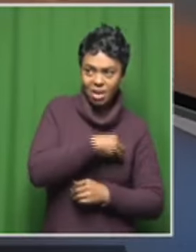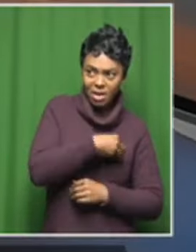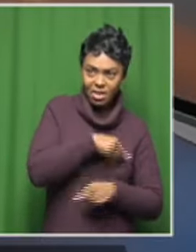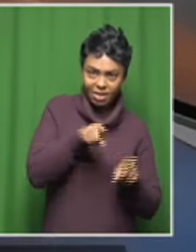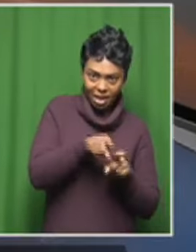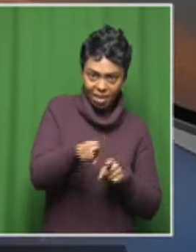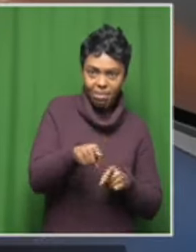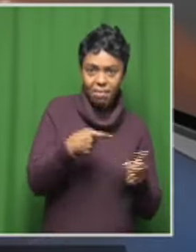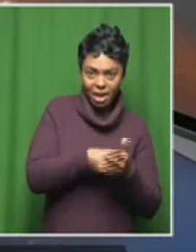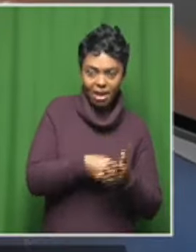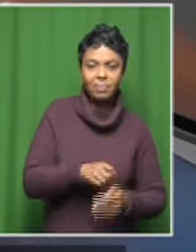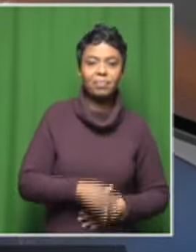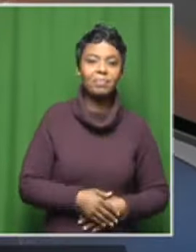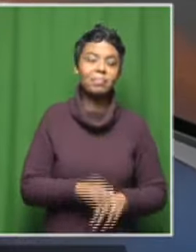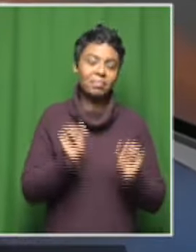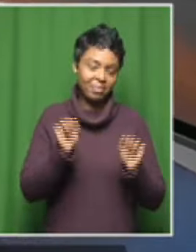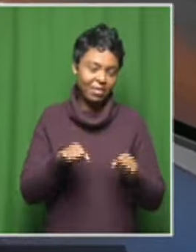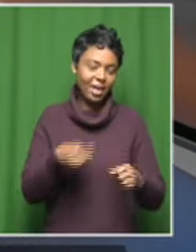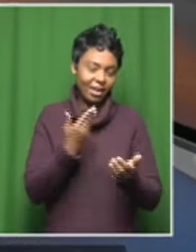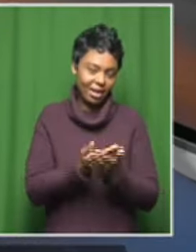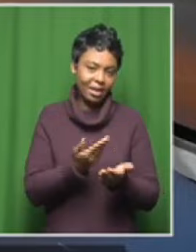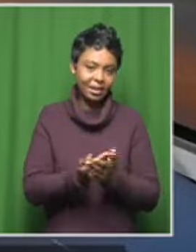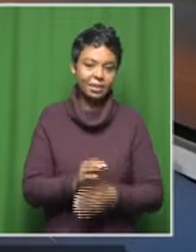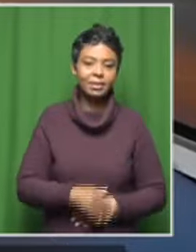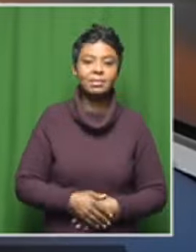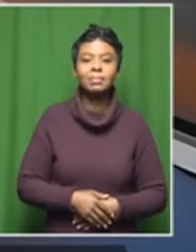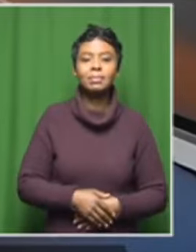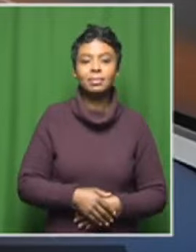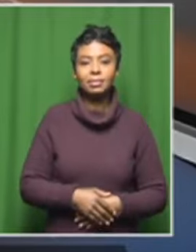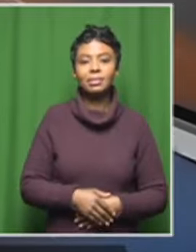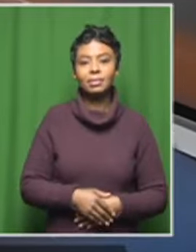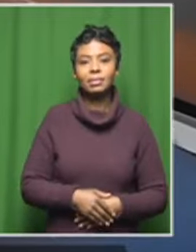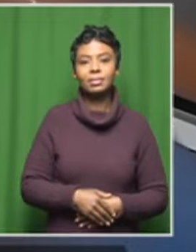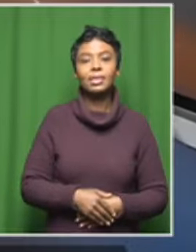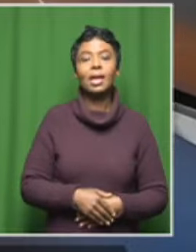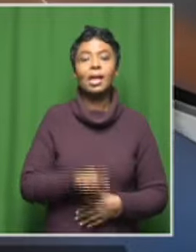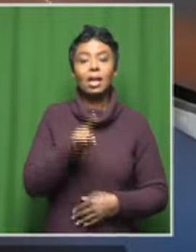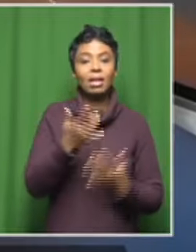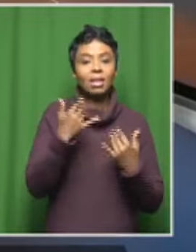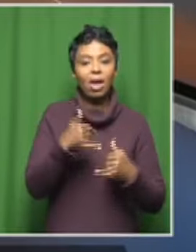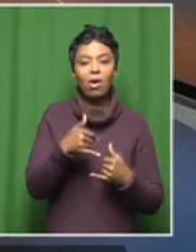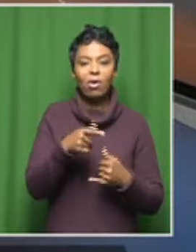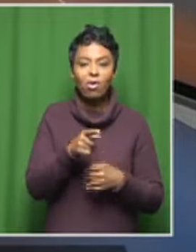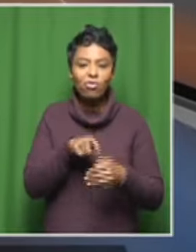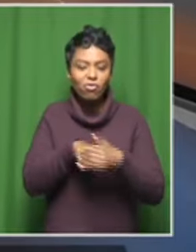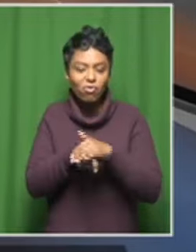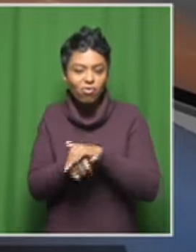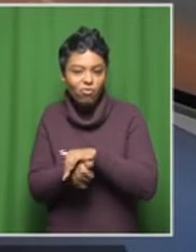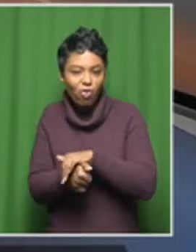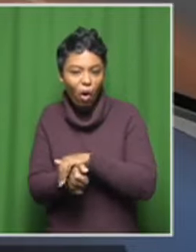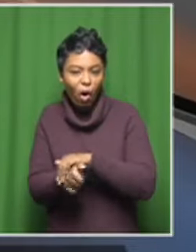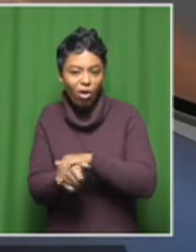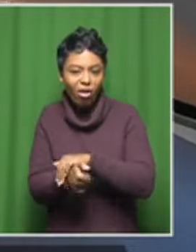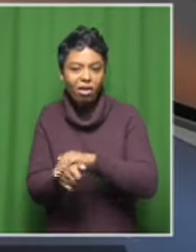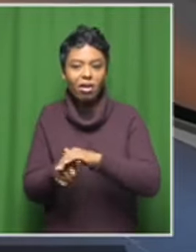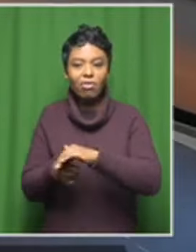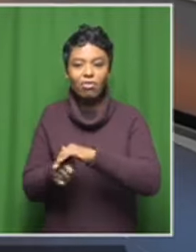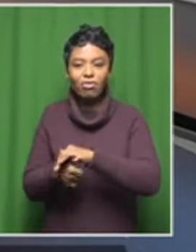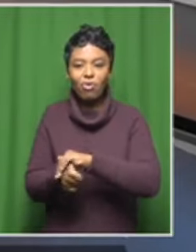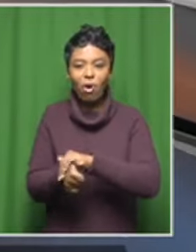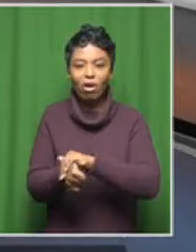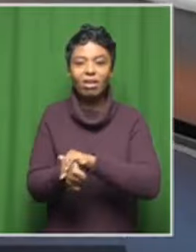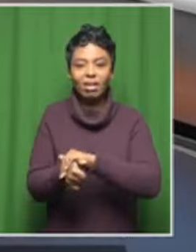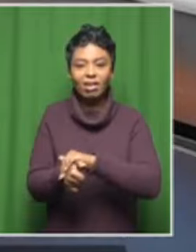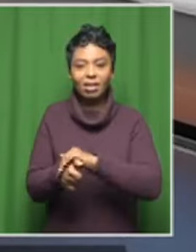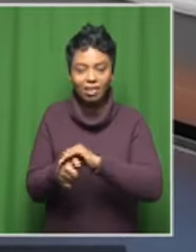reachforadream.org.za. Okay, so go have a look, see what you want, a warthog, a panda bear, a frog. You got, what is that one next to you, by the way? Well, I'm not sure,